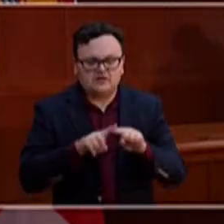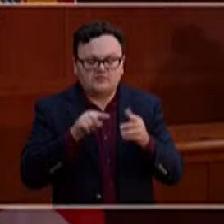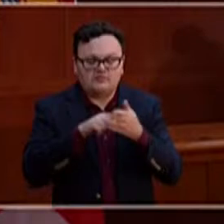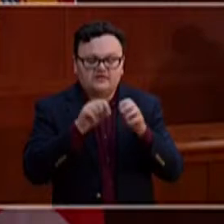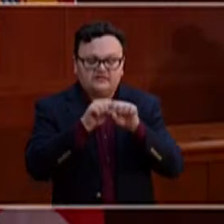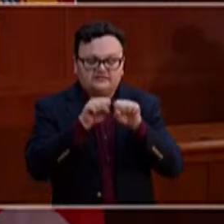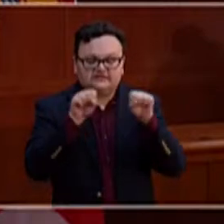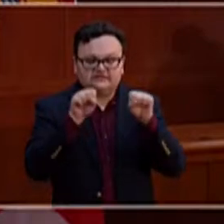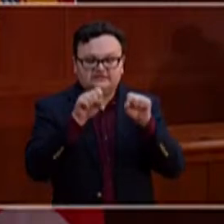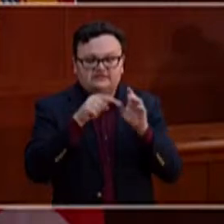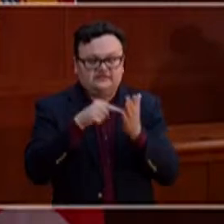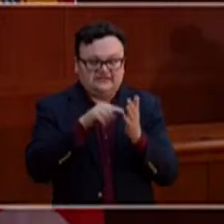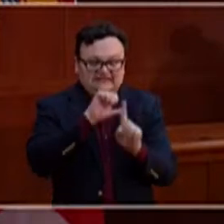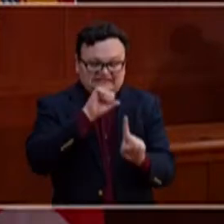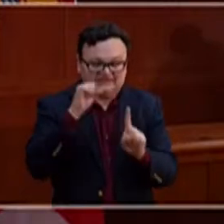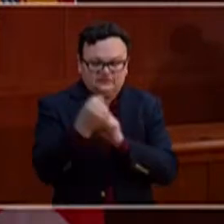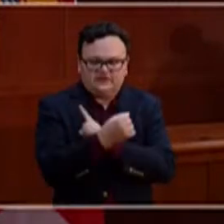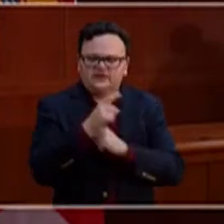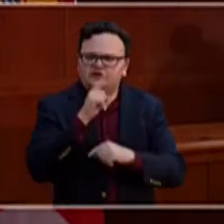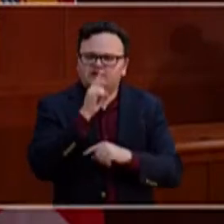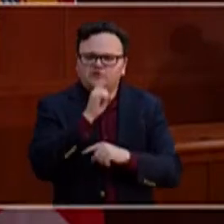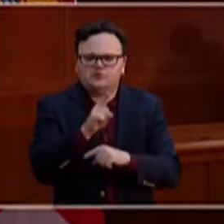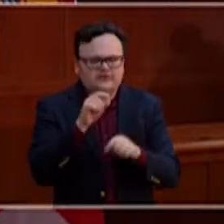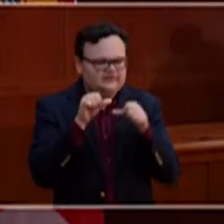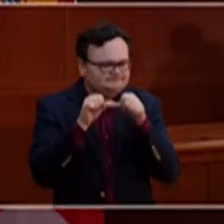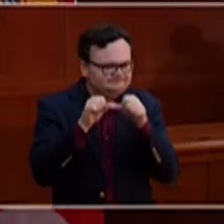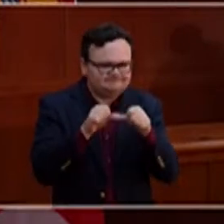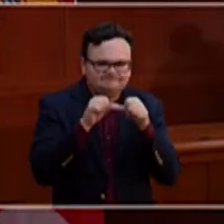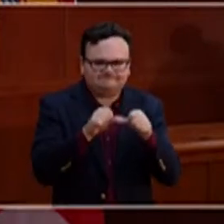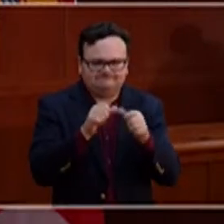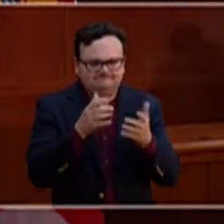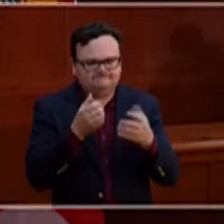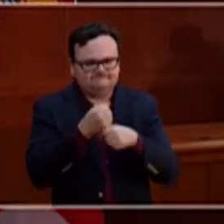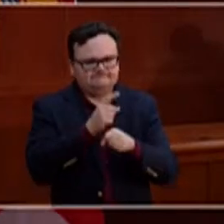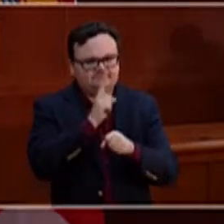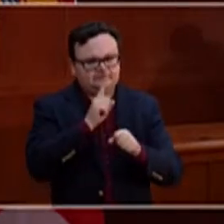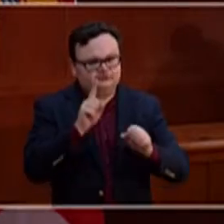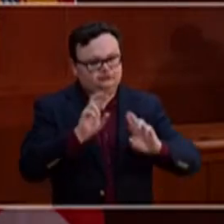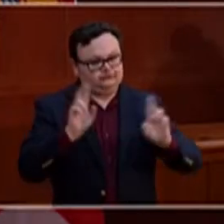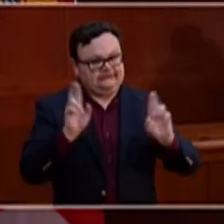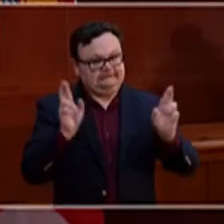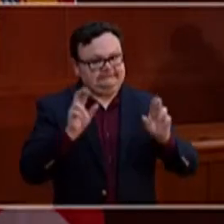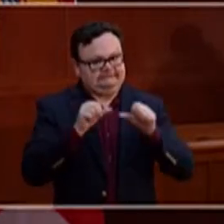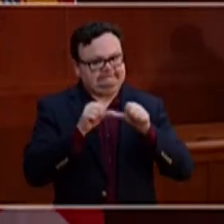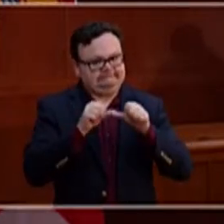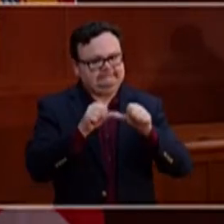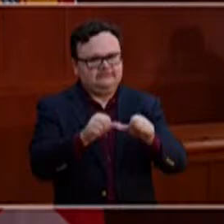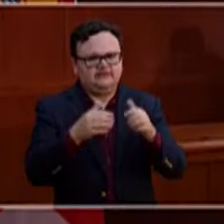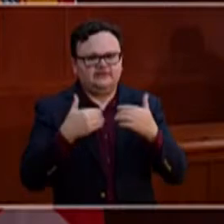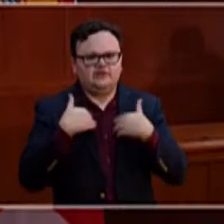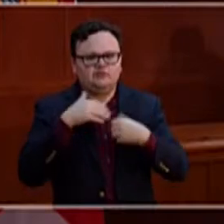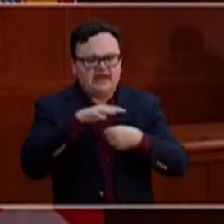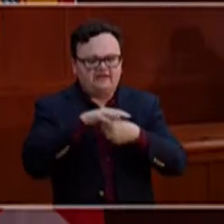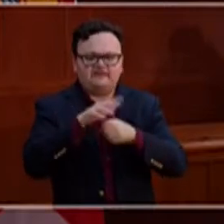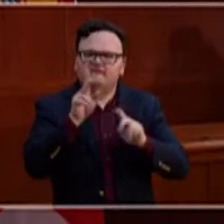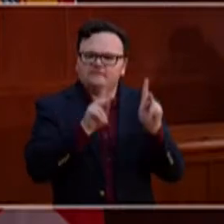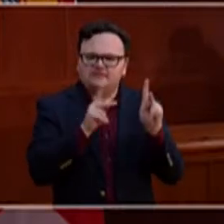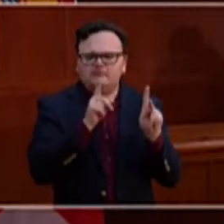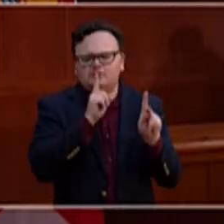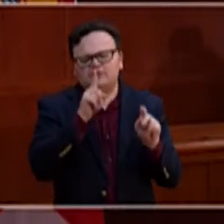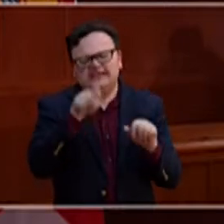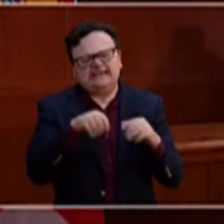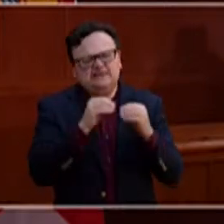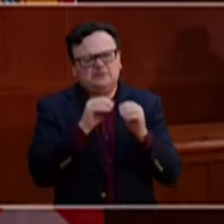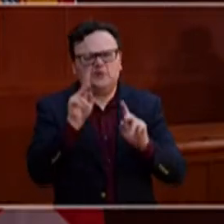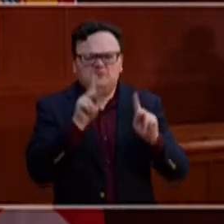where we have to be ready, and we believe that we are ready with enough supplies, enough people, although we need more should the